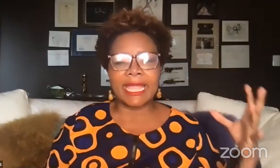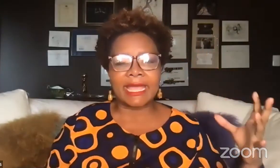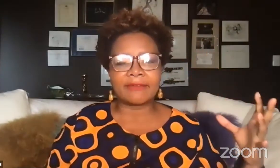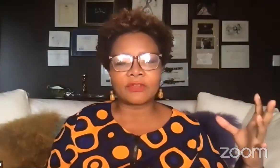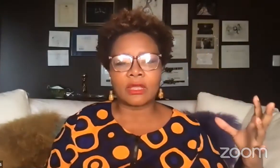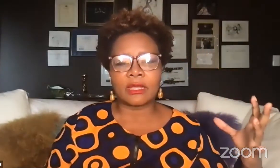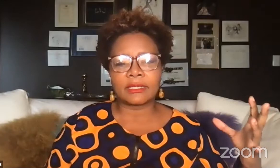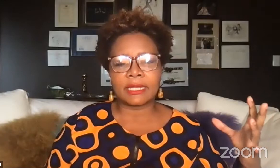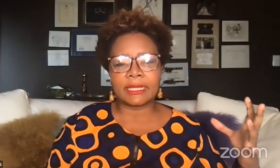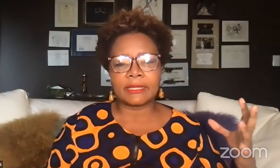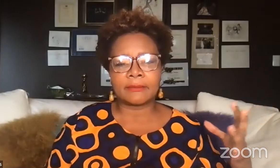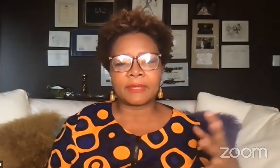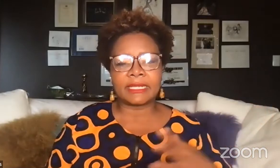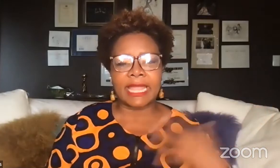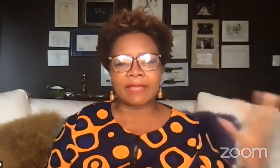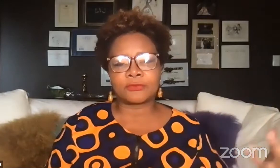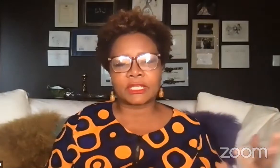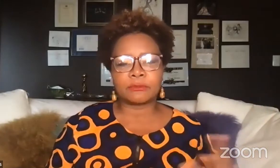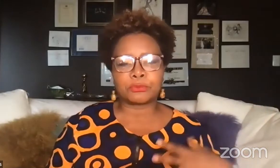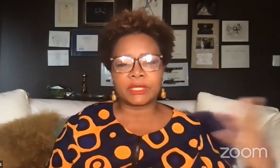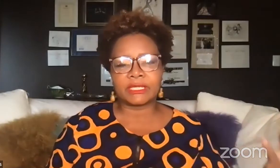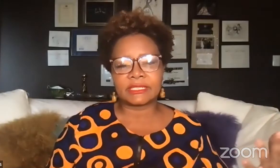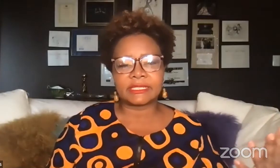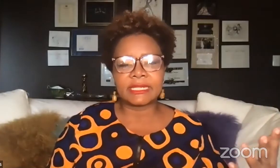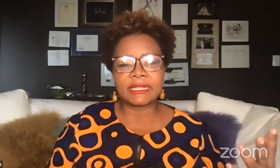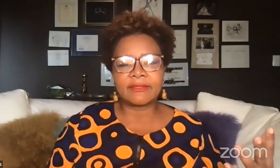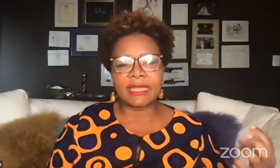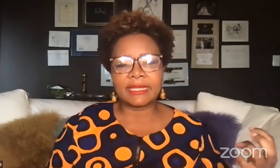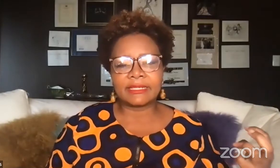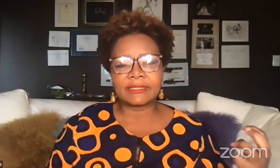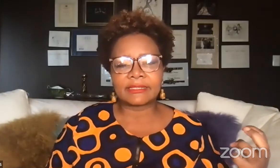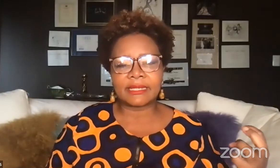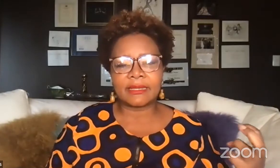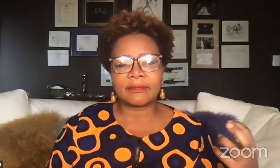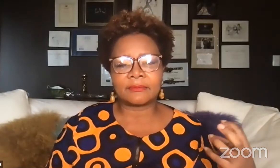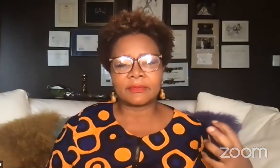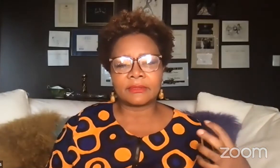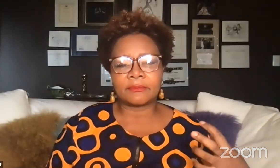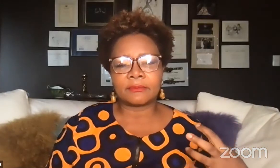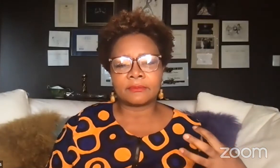I have on an African print that is